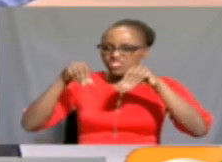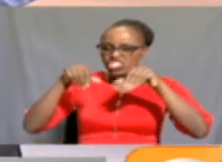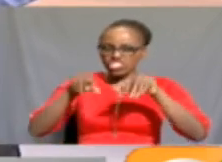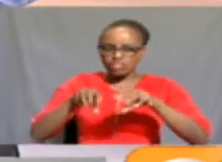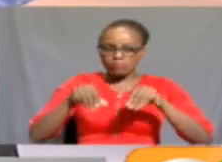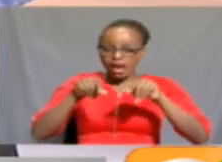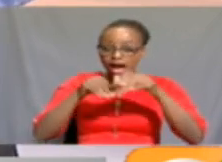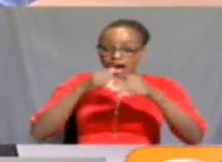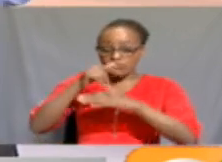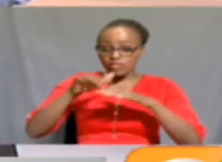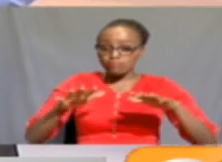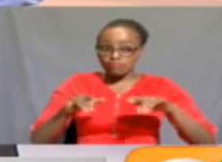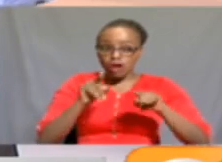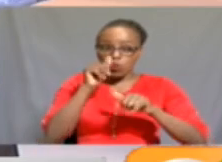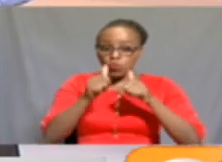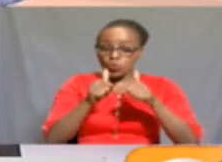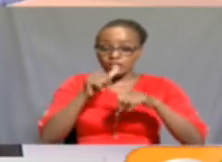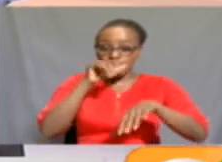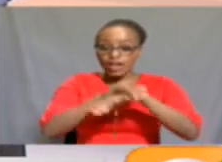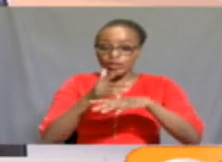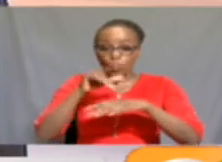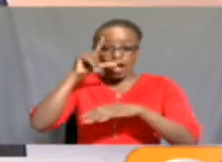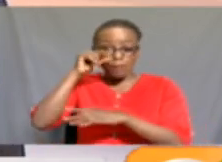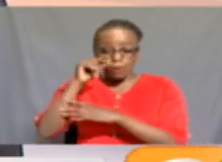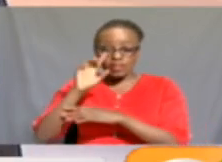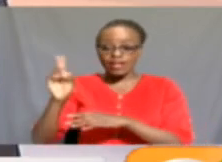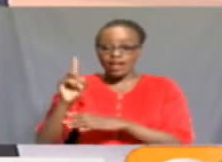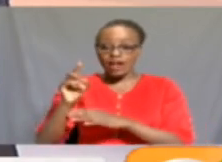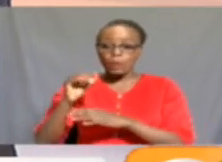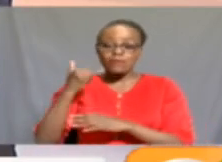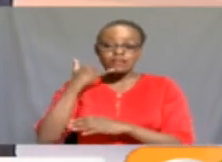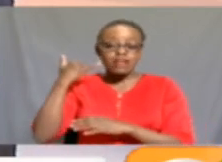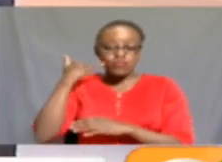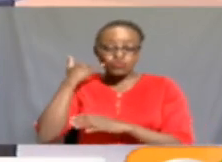earth tremor that hit, of course, Mombasa, Nairobi,